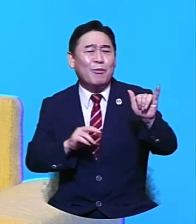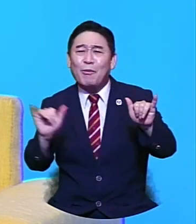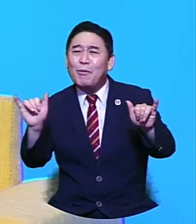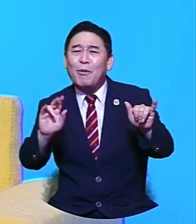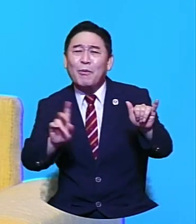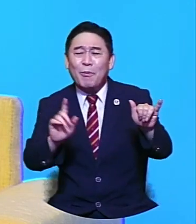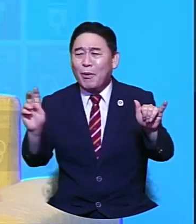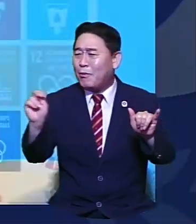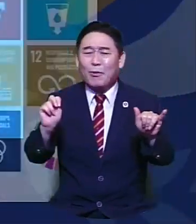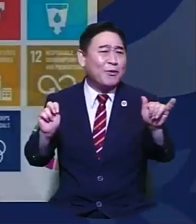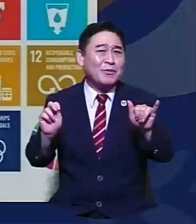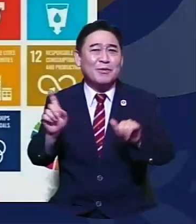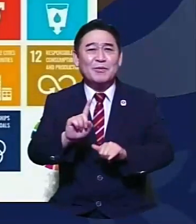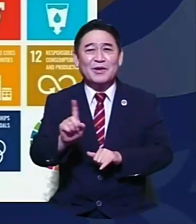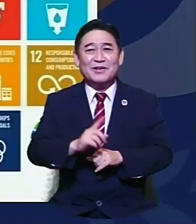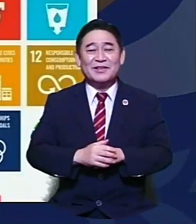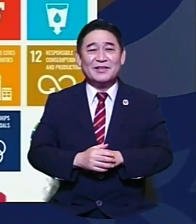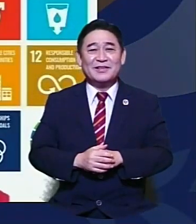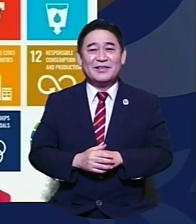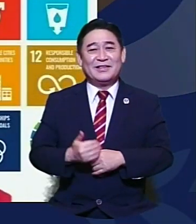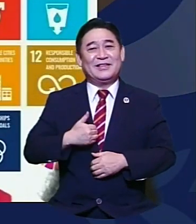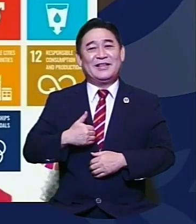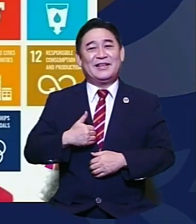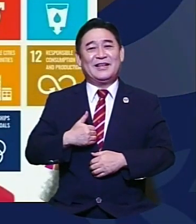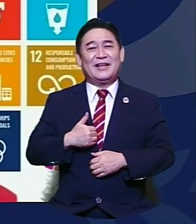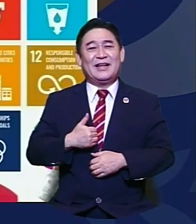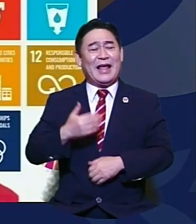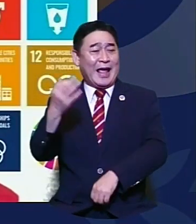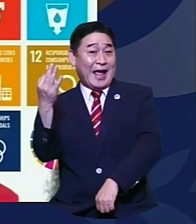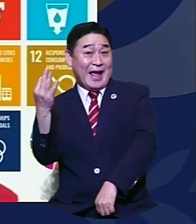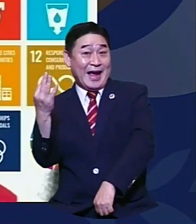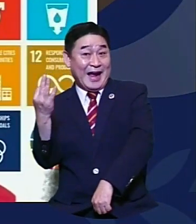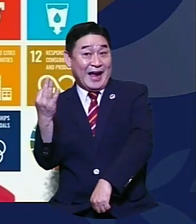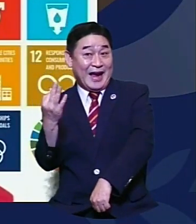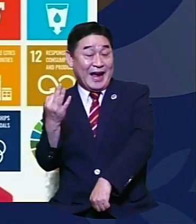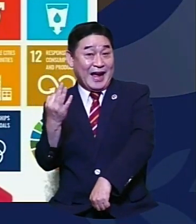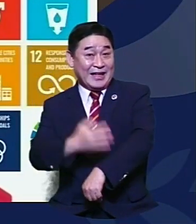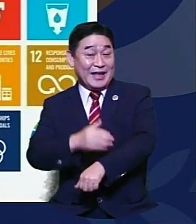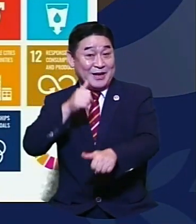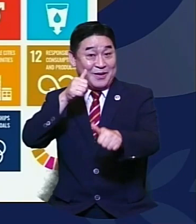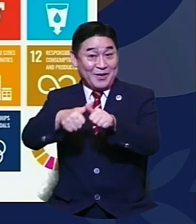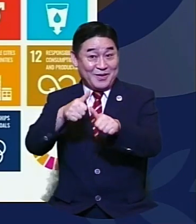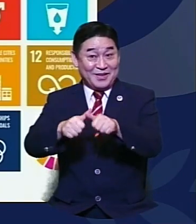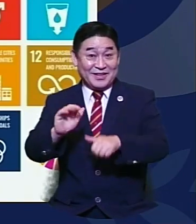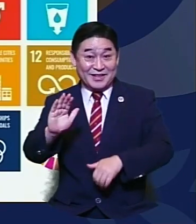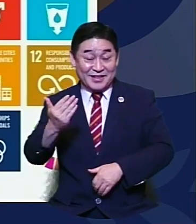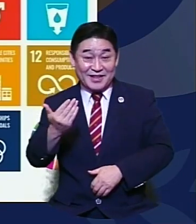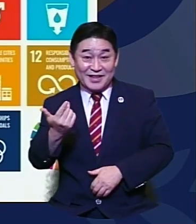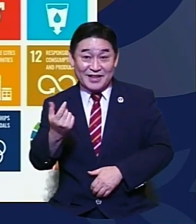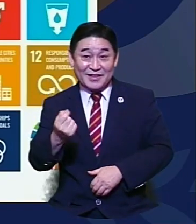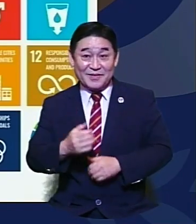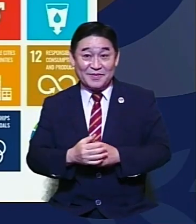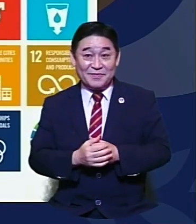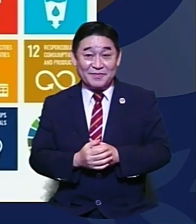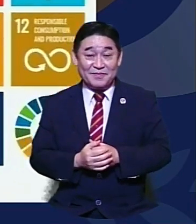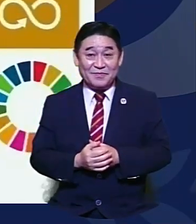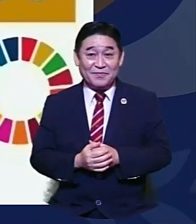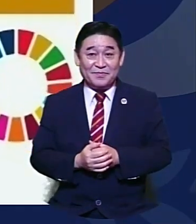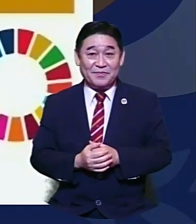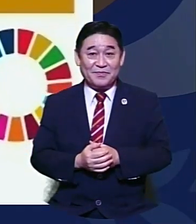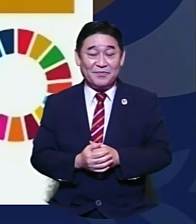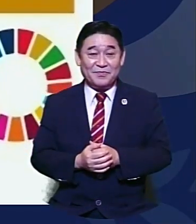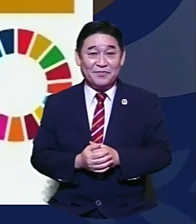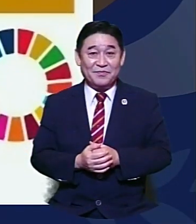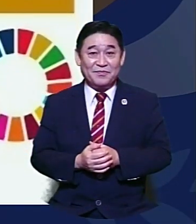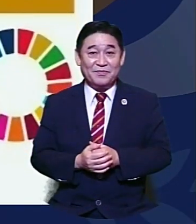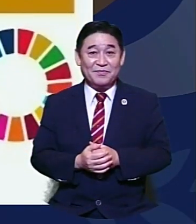I just make perhaps a brief comment, if I may. I Sure. just wanted to come back to the point, of course,